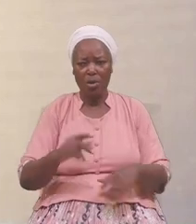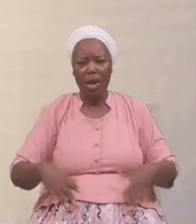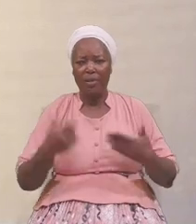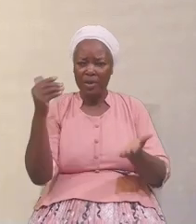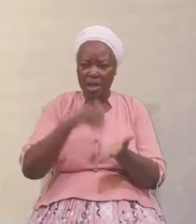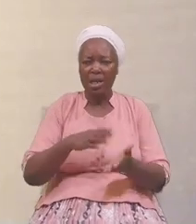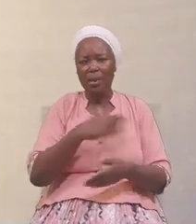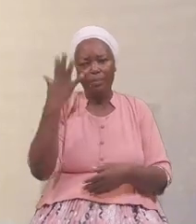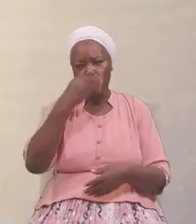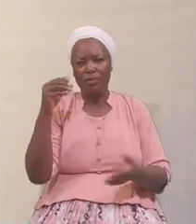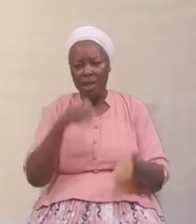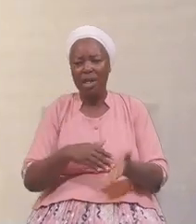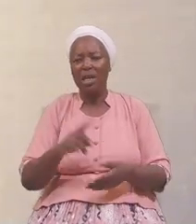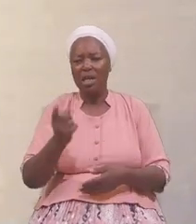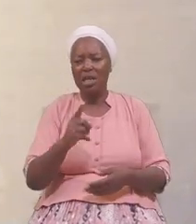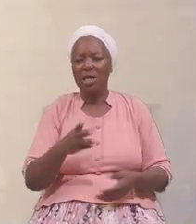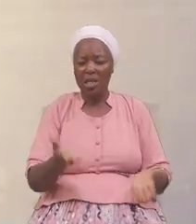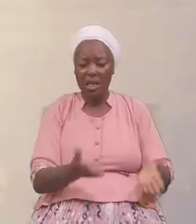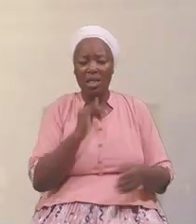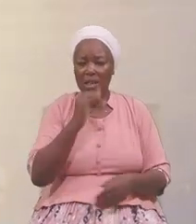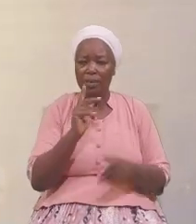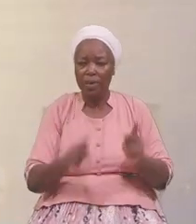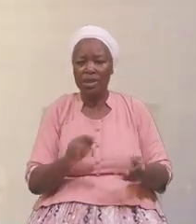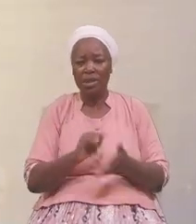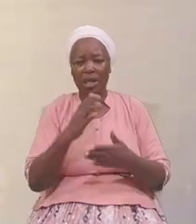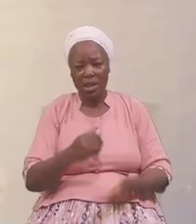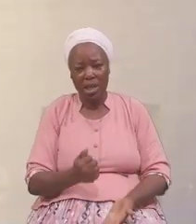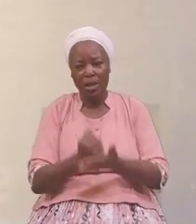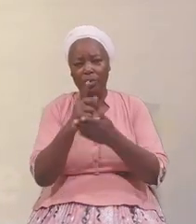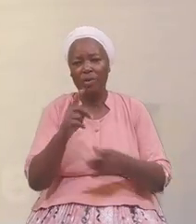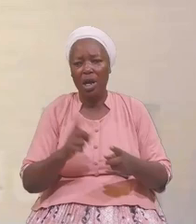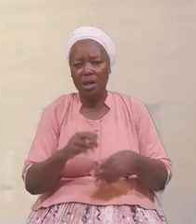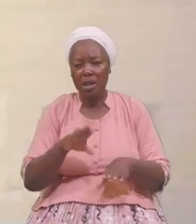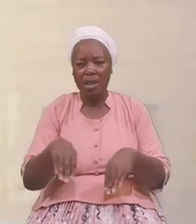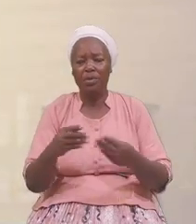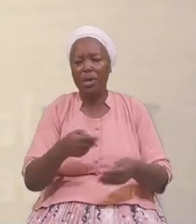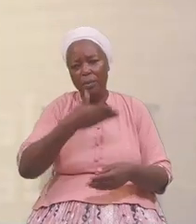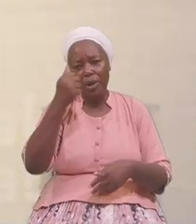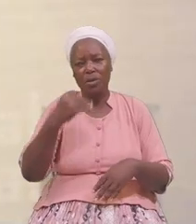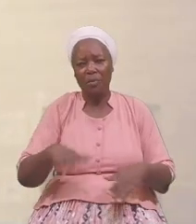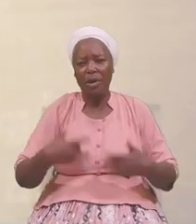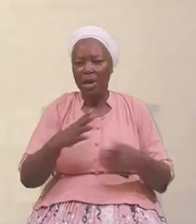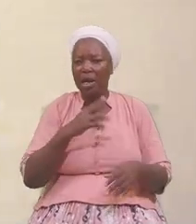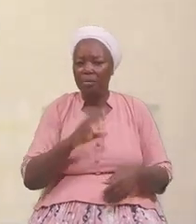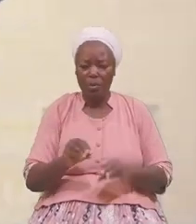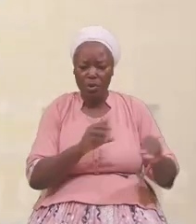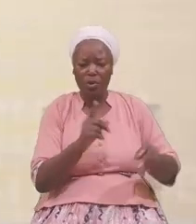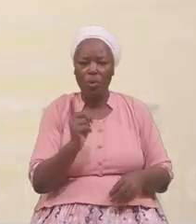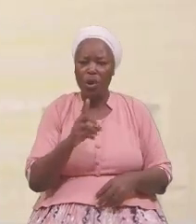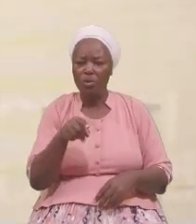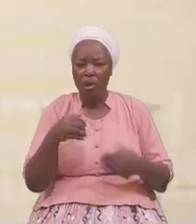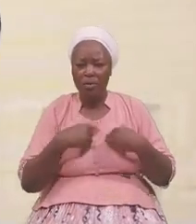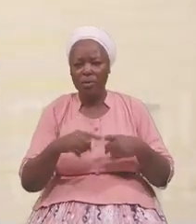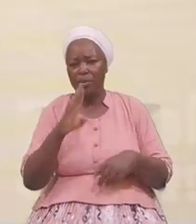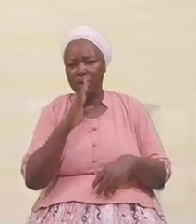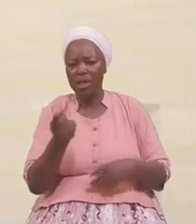the one that can remold your life. Here is the one that can place you where you ought to be. Here is the